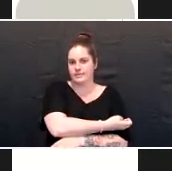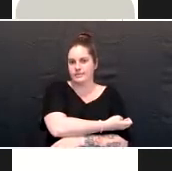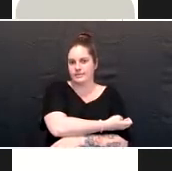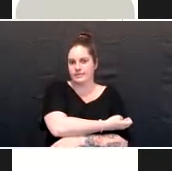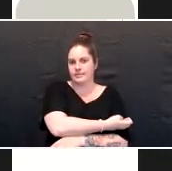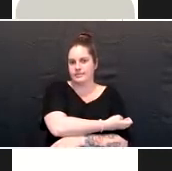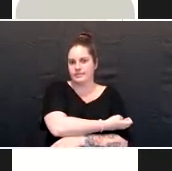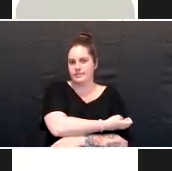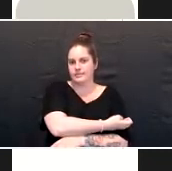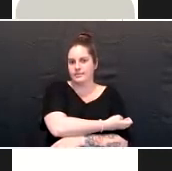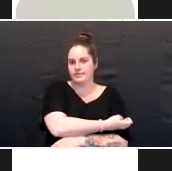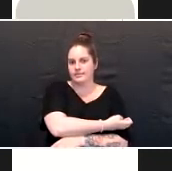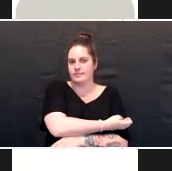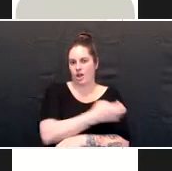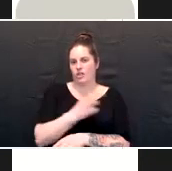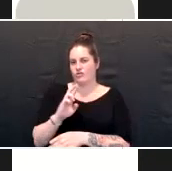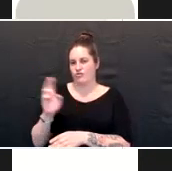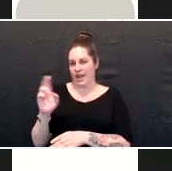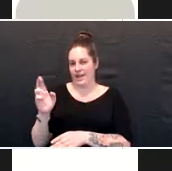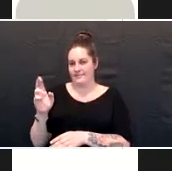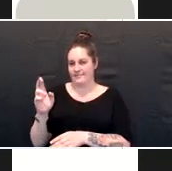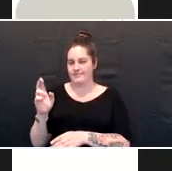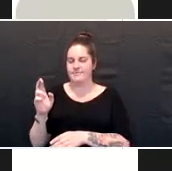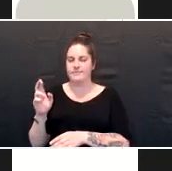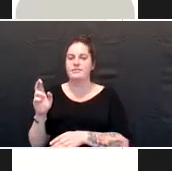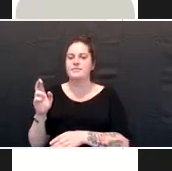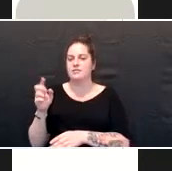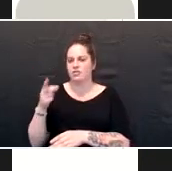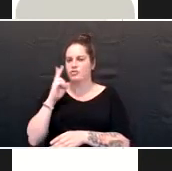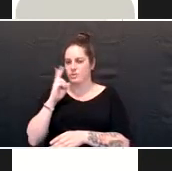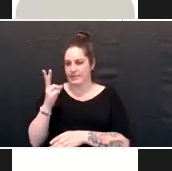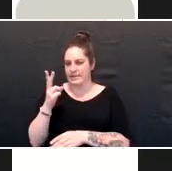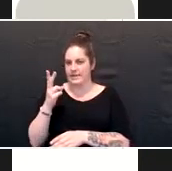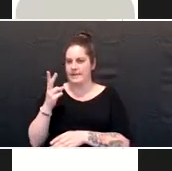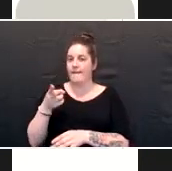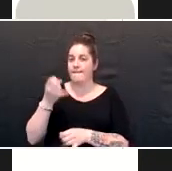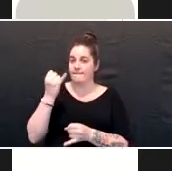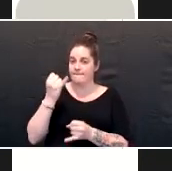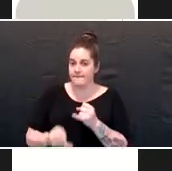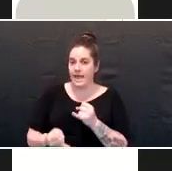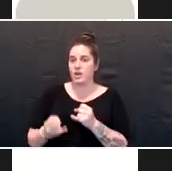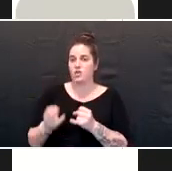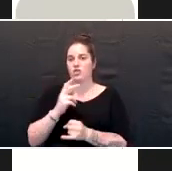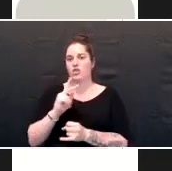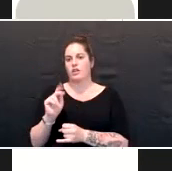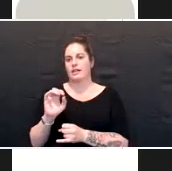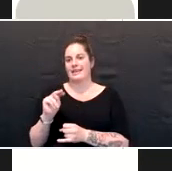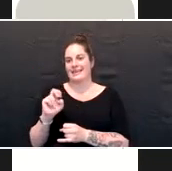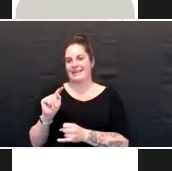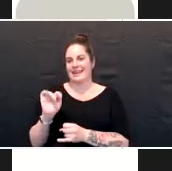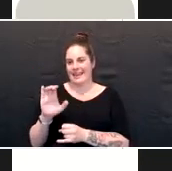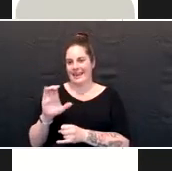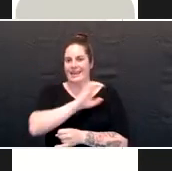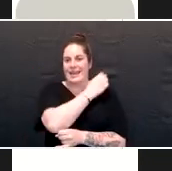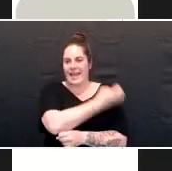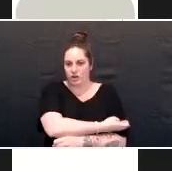the equation. How do we know? Because they're taking the final kinetic energy or the kinetic energy at